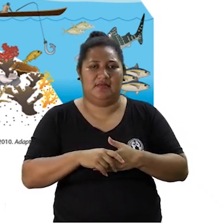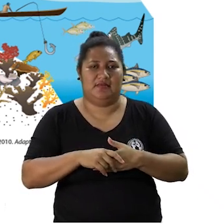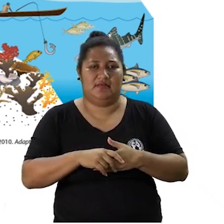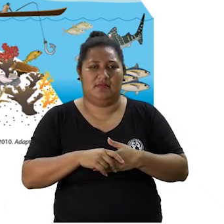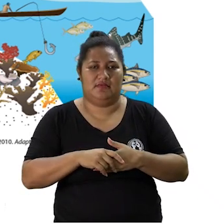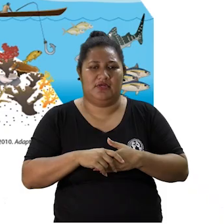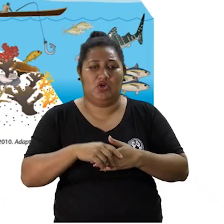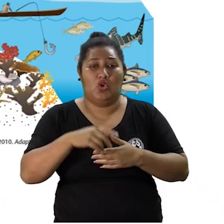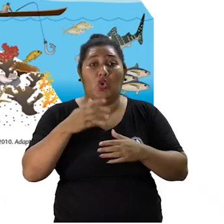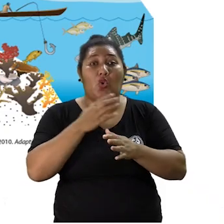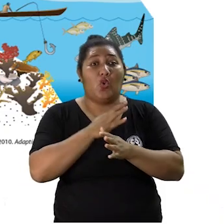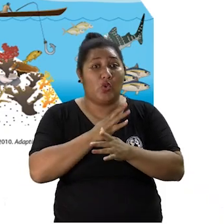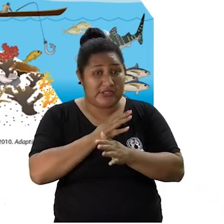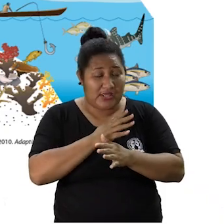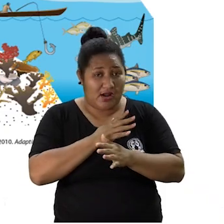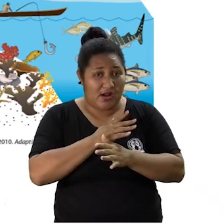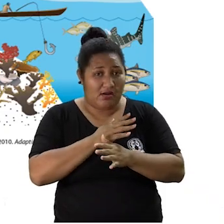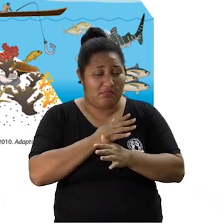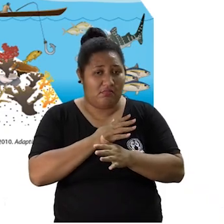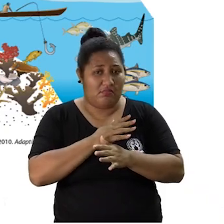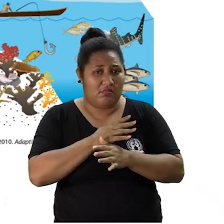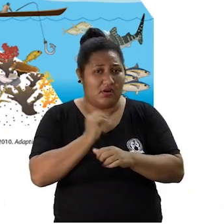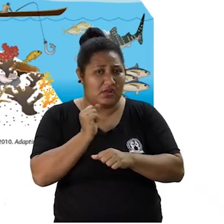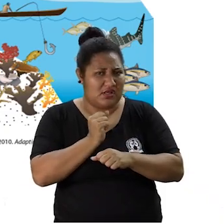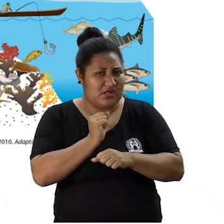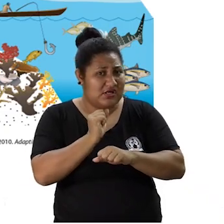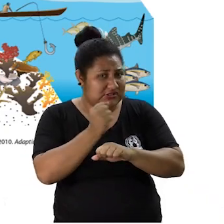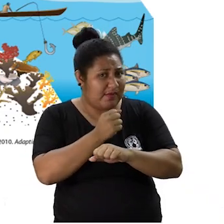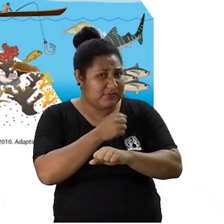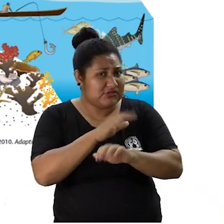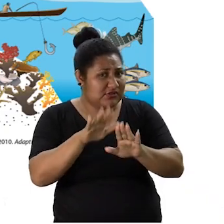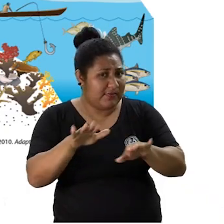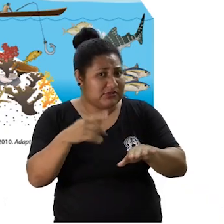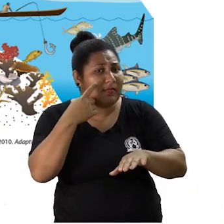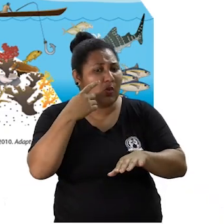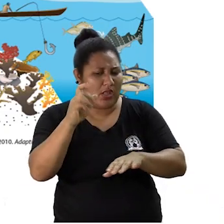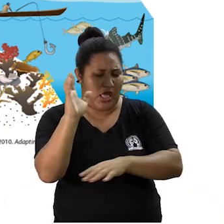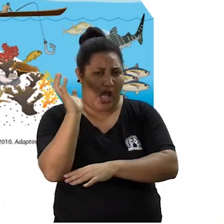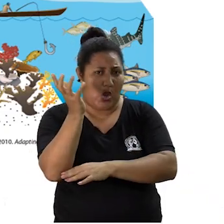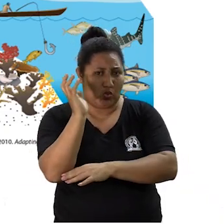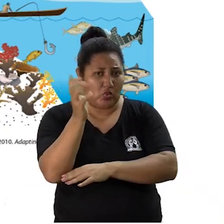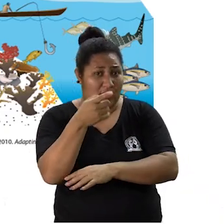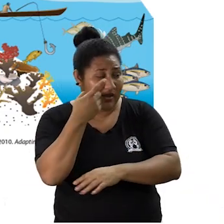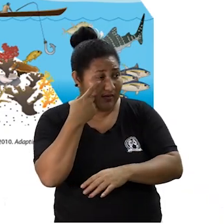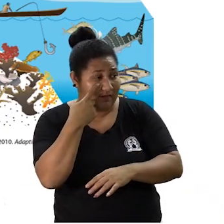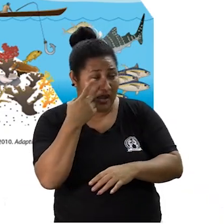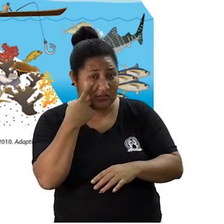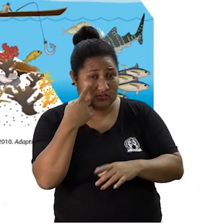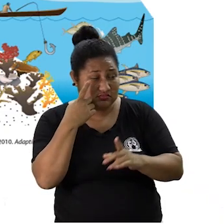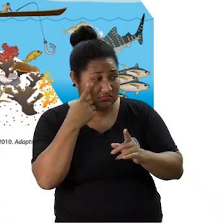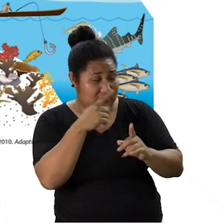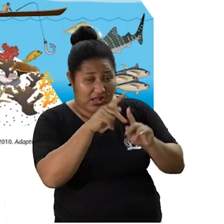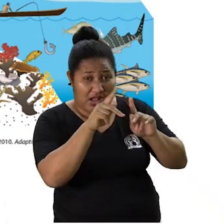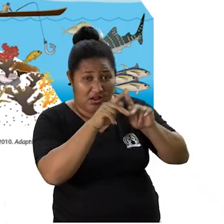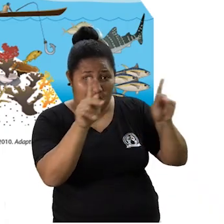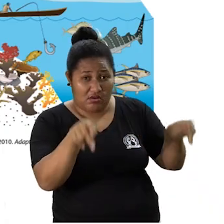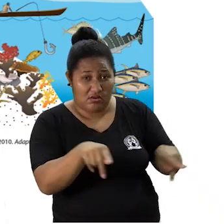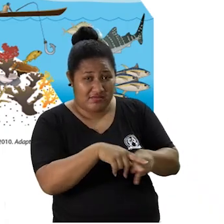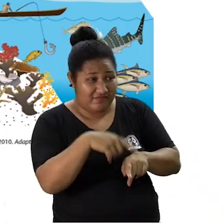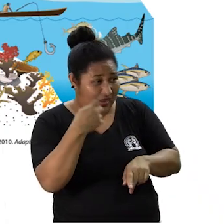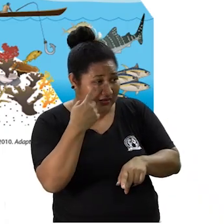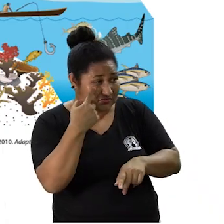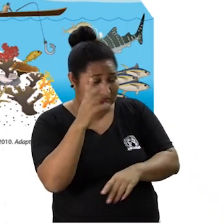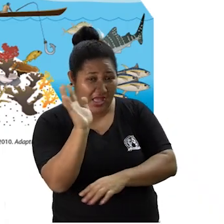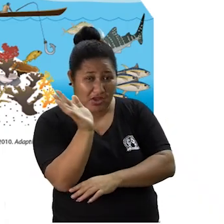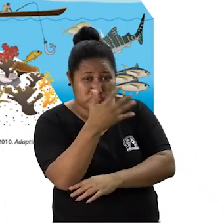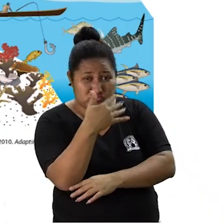O ia o le sami voita mai te maua ai la au. Mai le tūle o le tatawata. Ia,